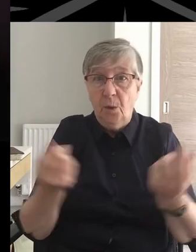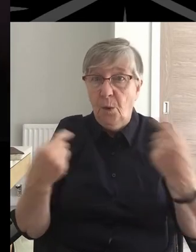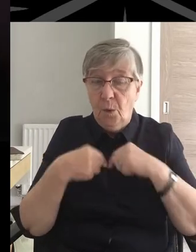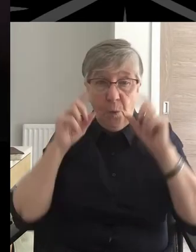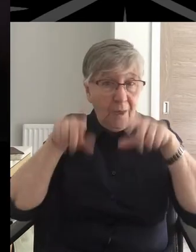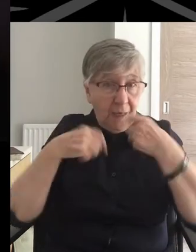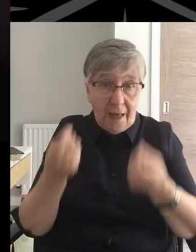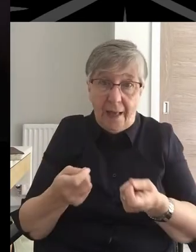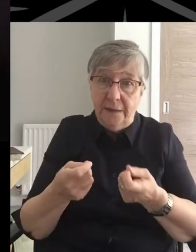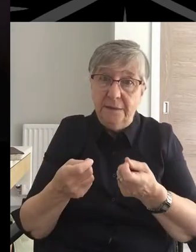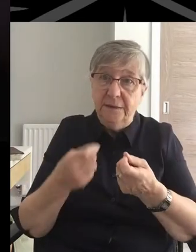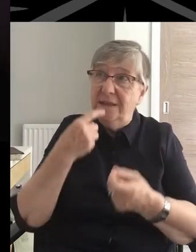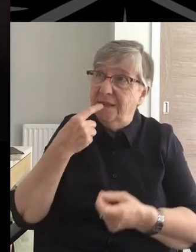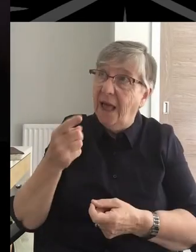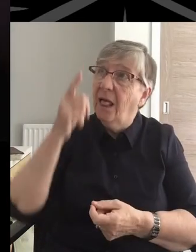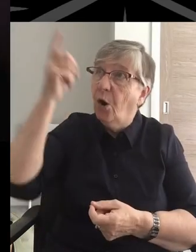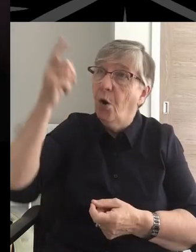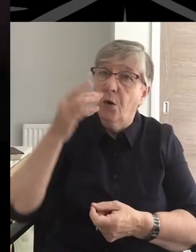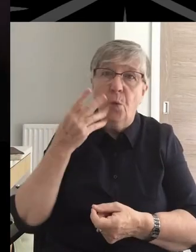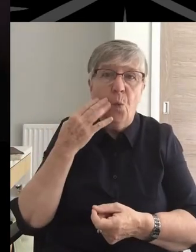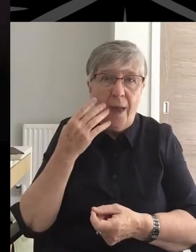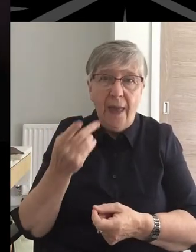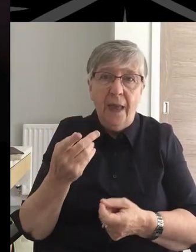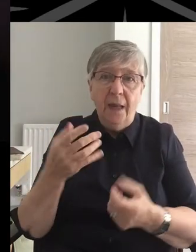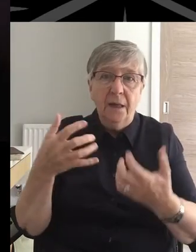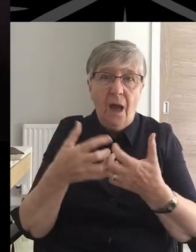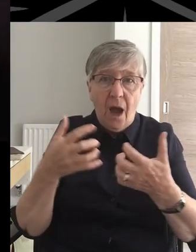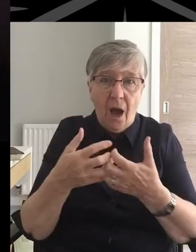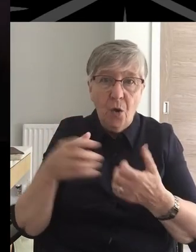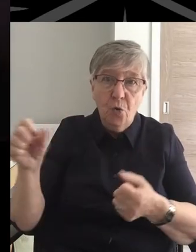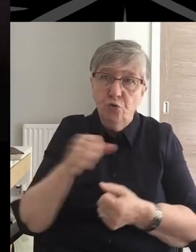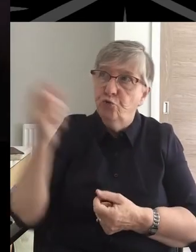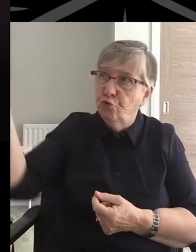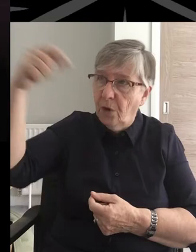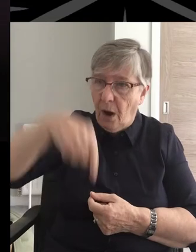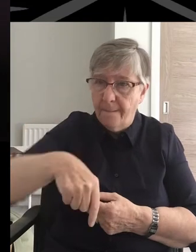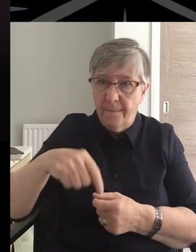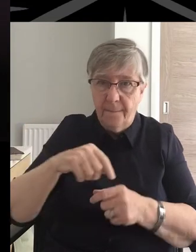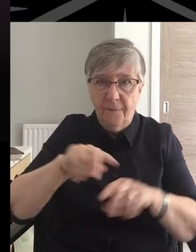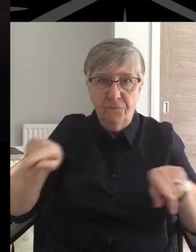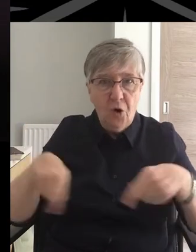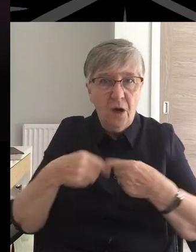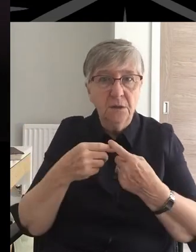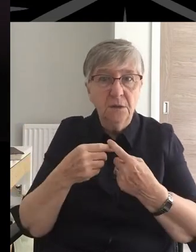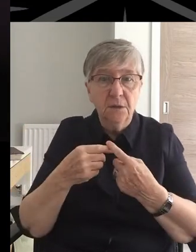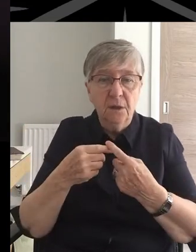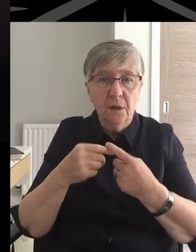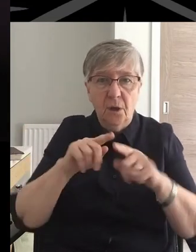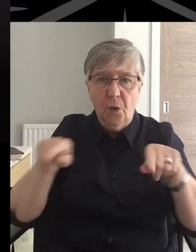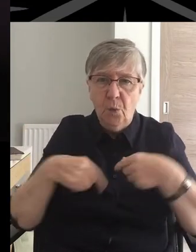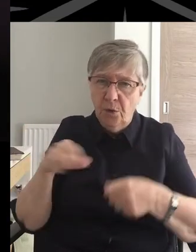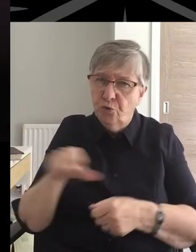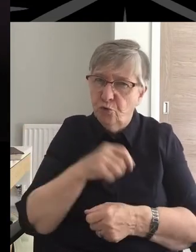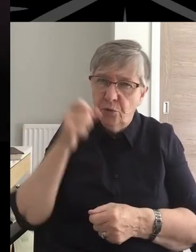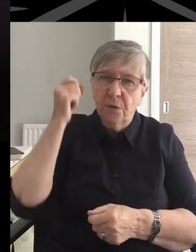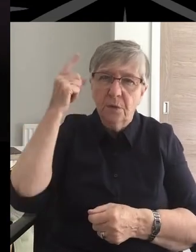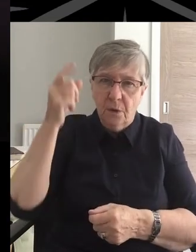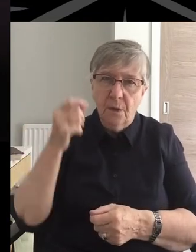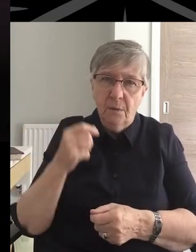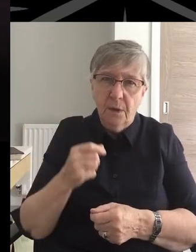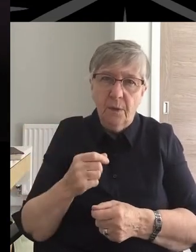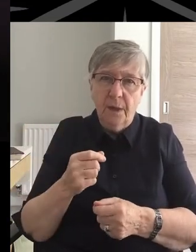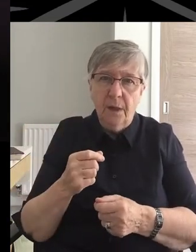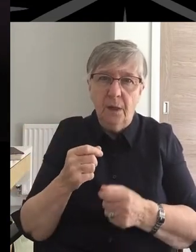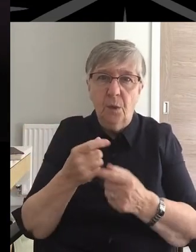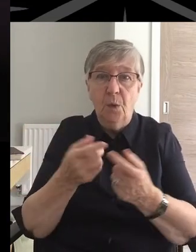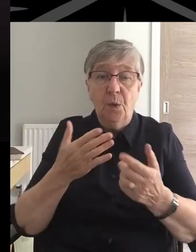cannot dictate to God the when and how of how he should make himself known, we should be very aware that we